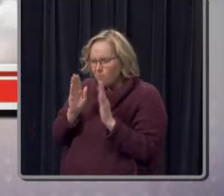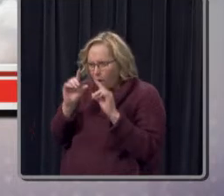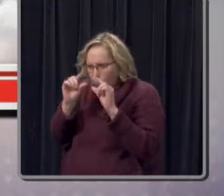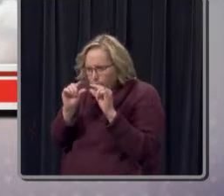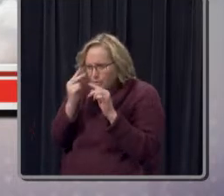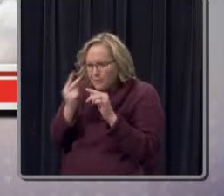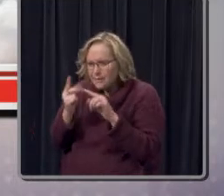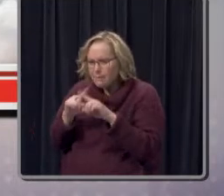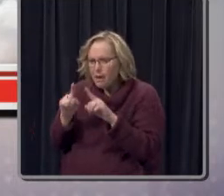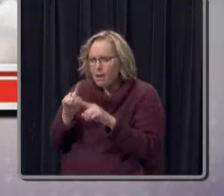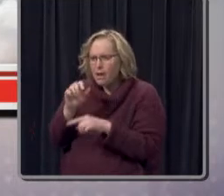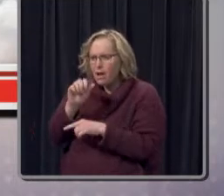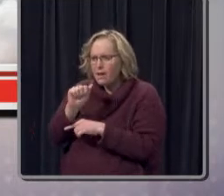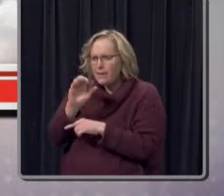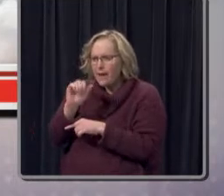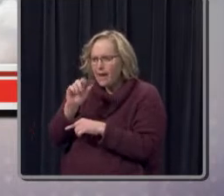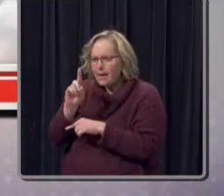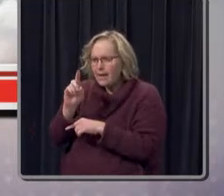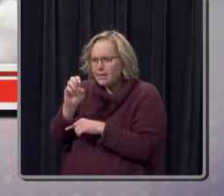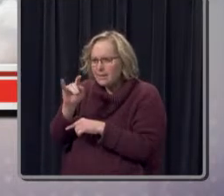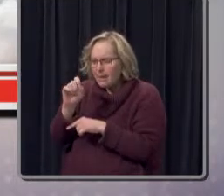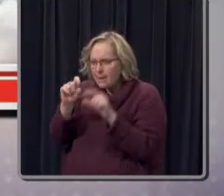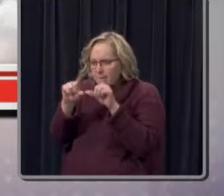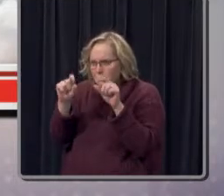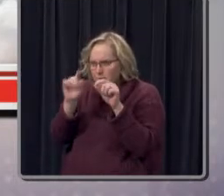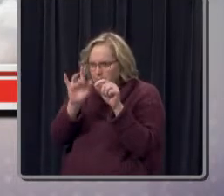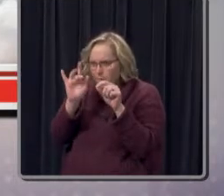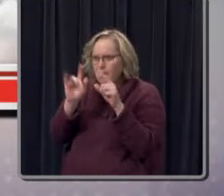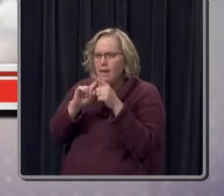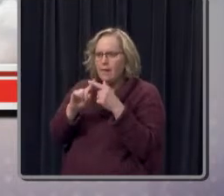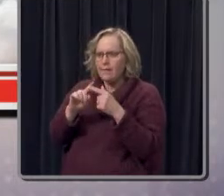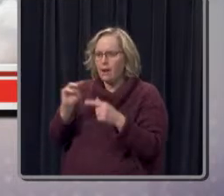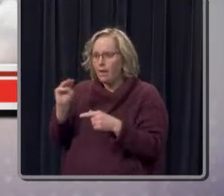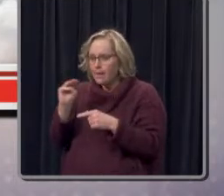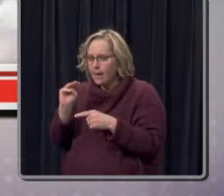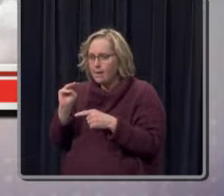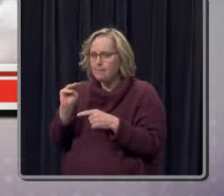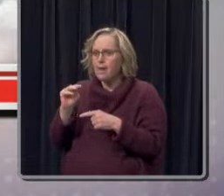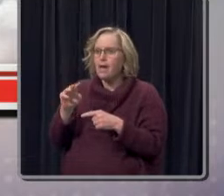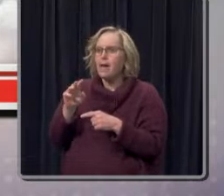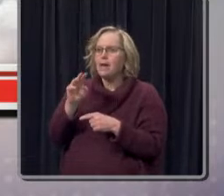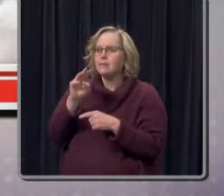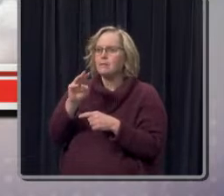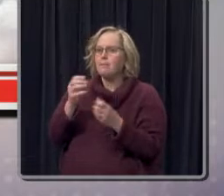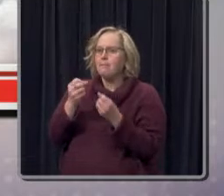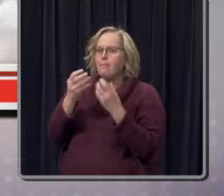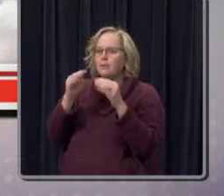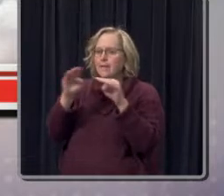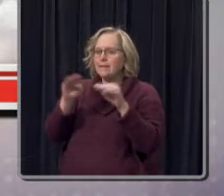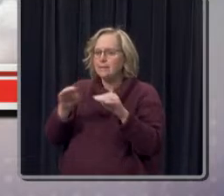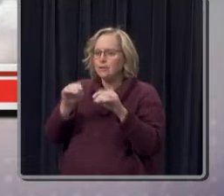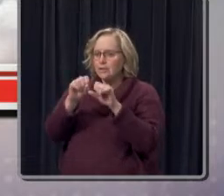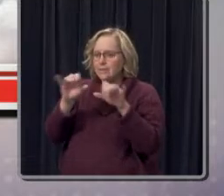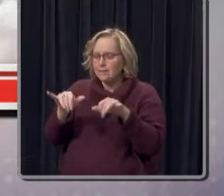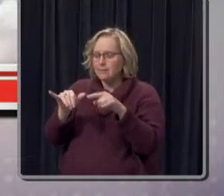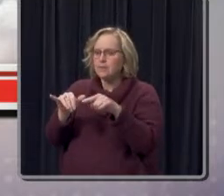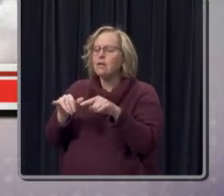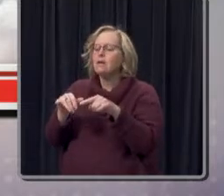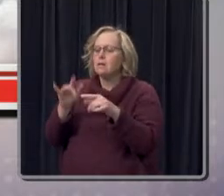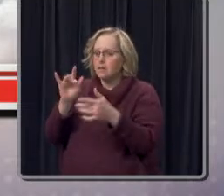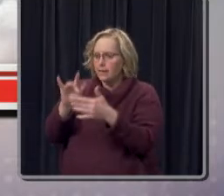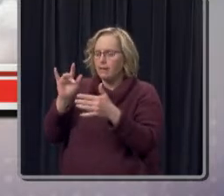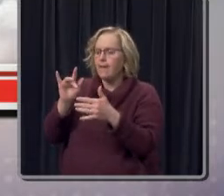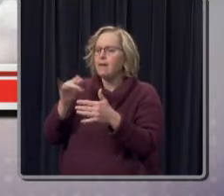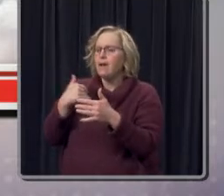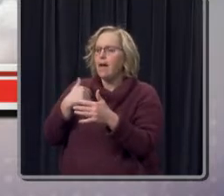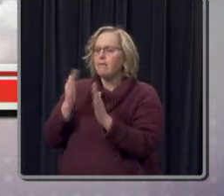the academics tab, and then you go to the M, it says multi-tier systems of support. We have a 72-page handbook that goes into the details